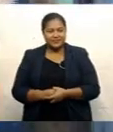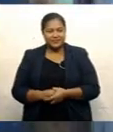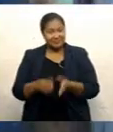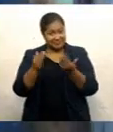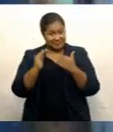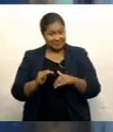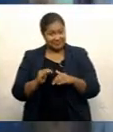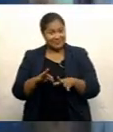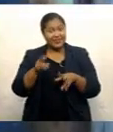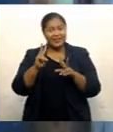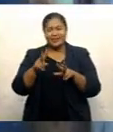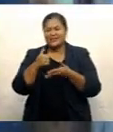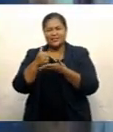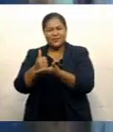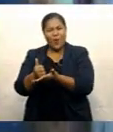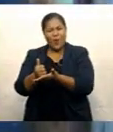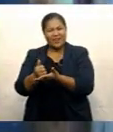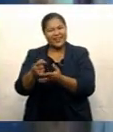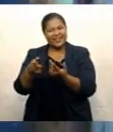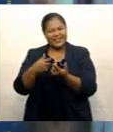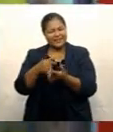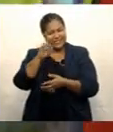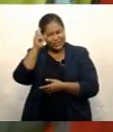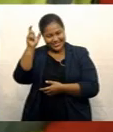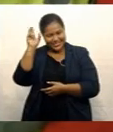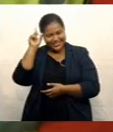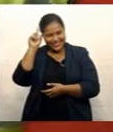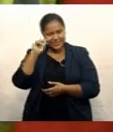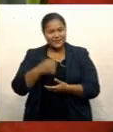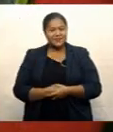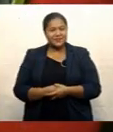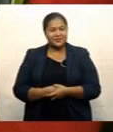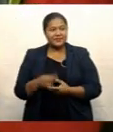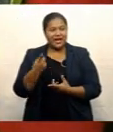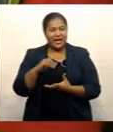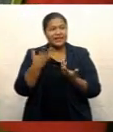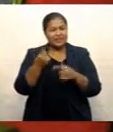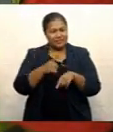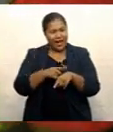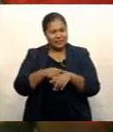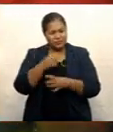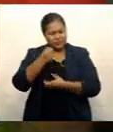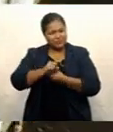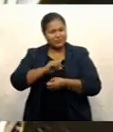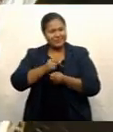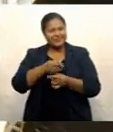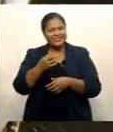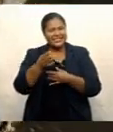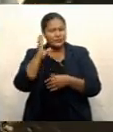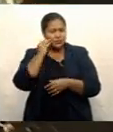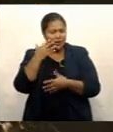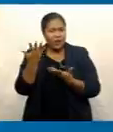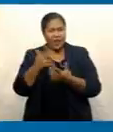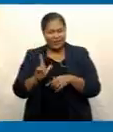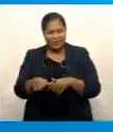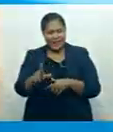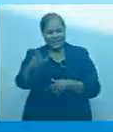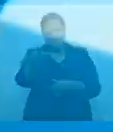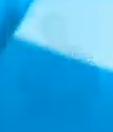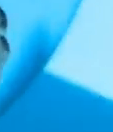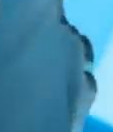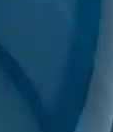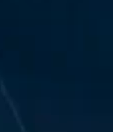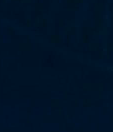ahead, looking out for fellow Fijians. And time to crush some sugar in Labasa.